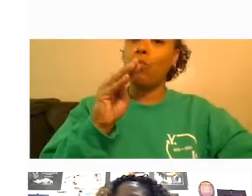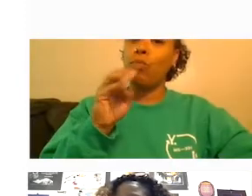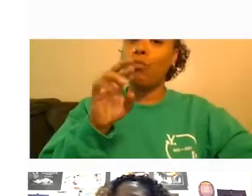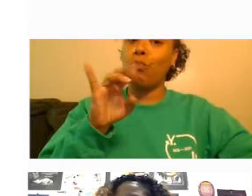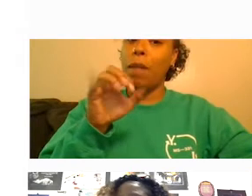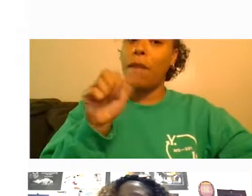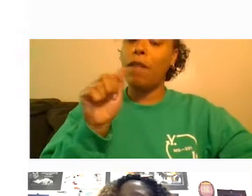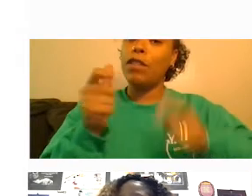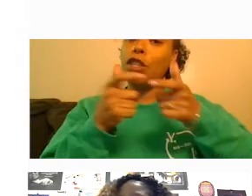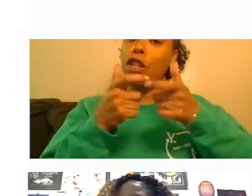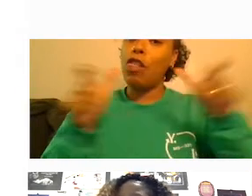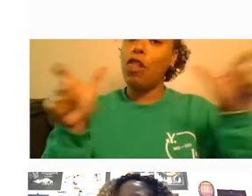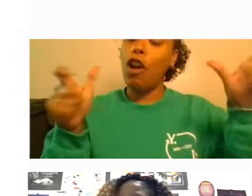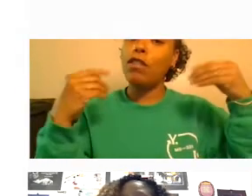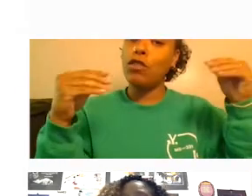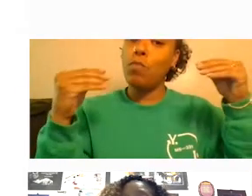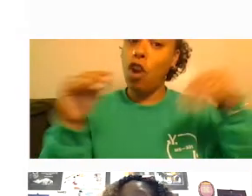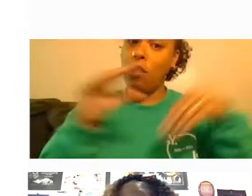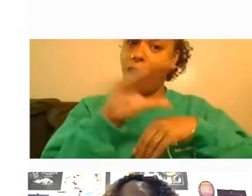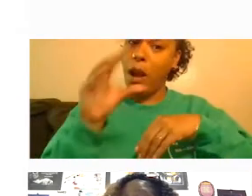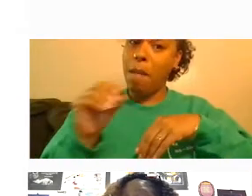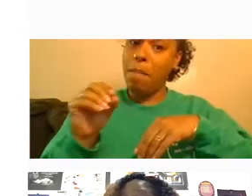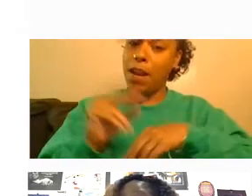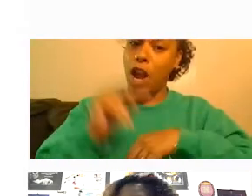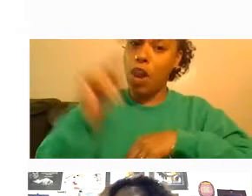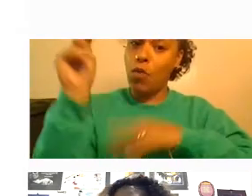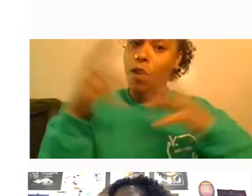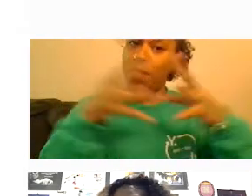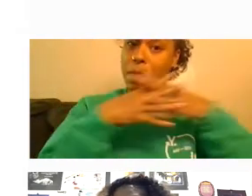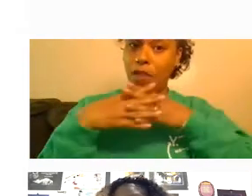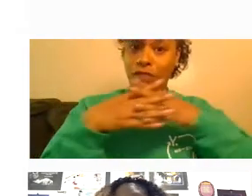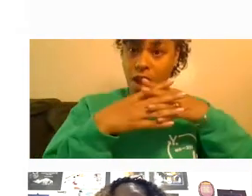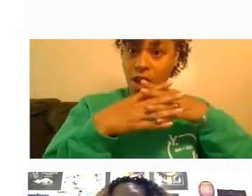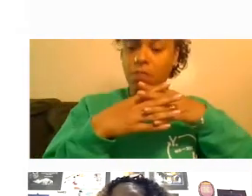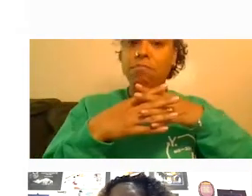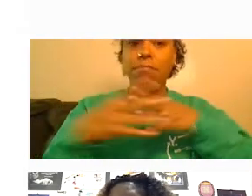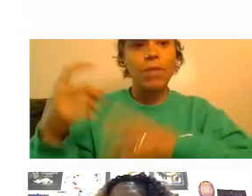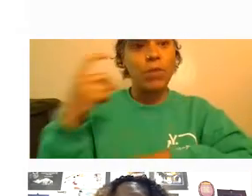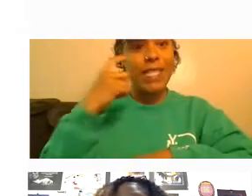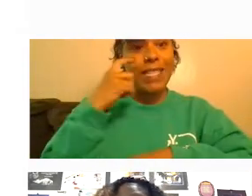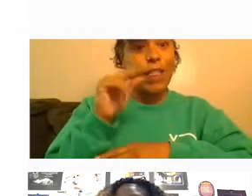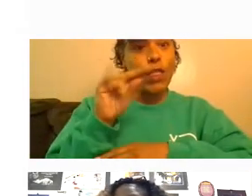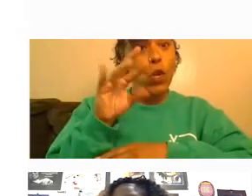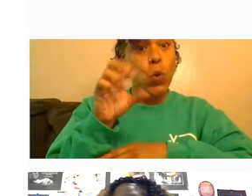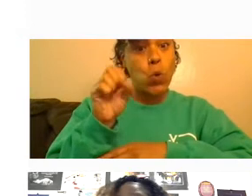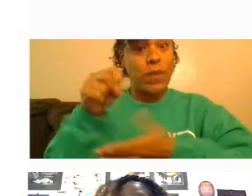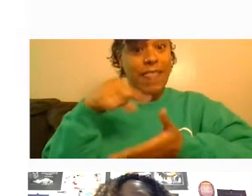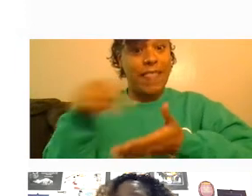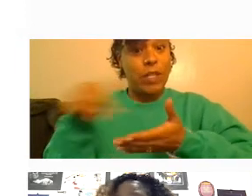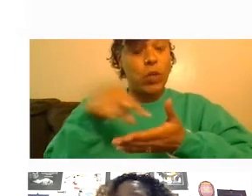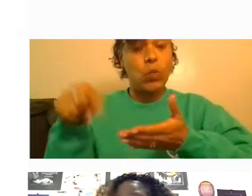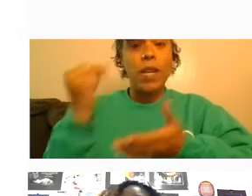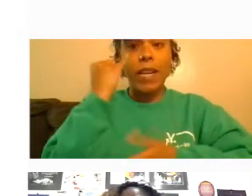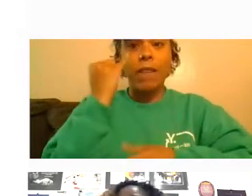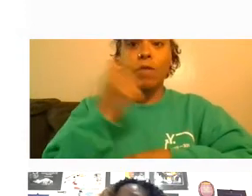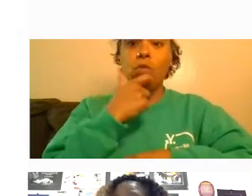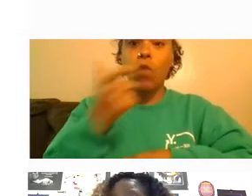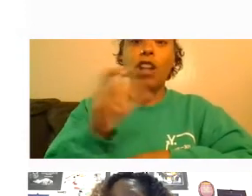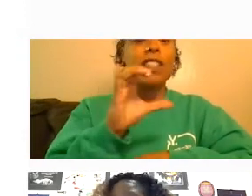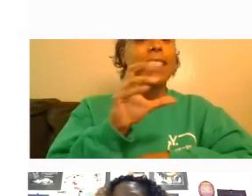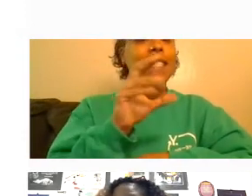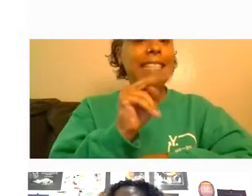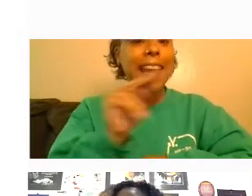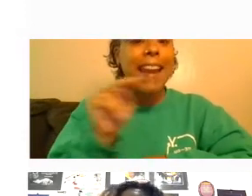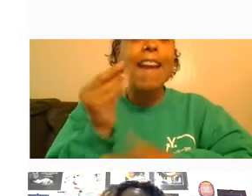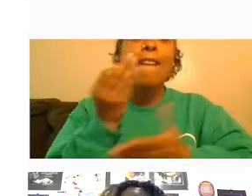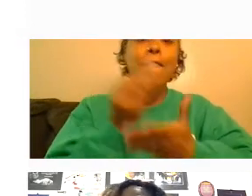in fact, Primerica was in the news this week. If you were looking at finances, CNN, CNBC, go to